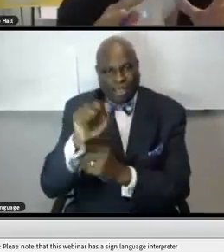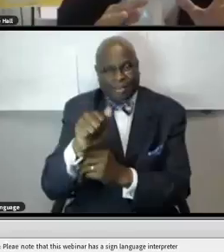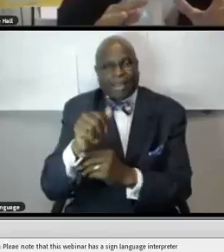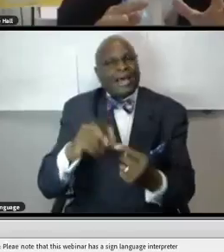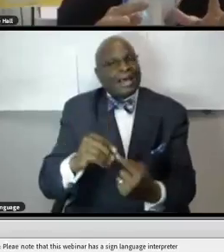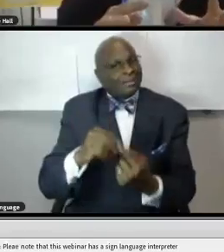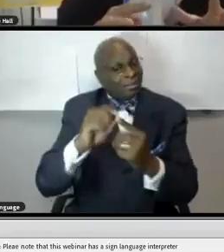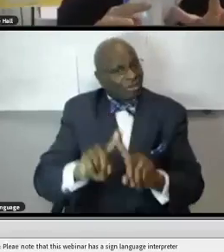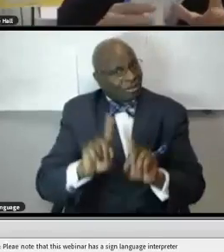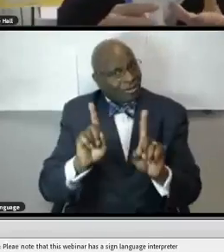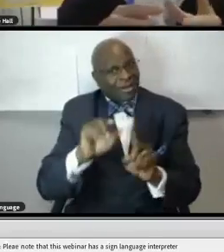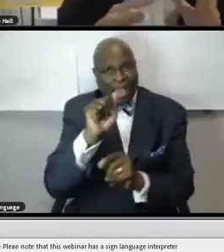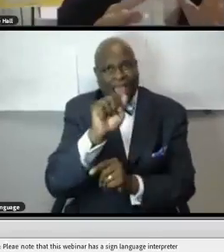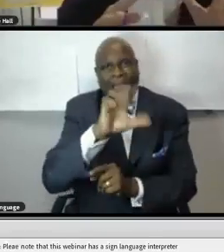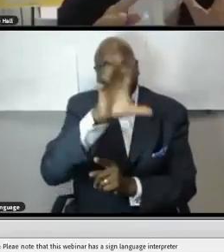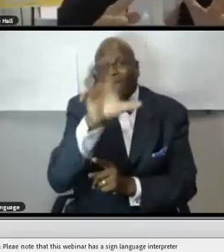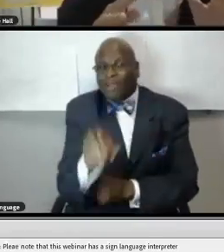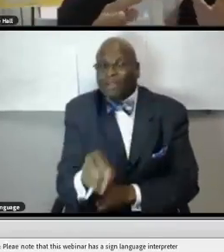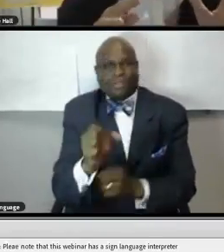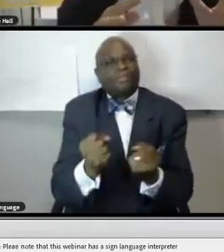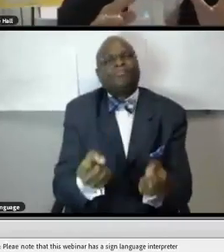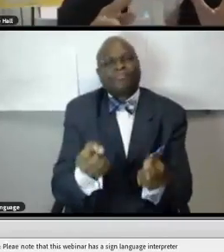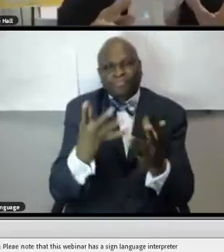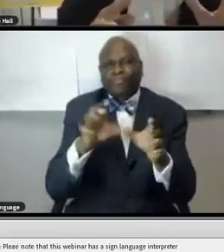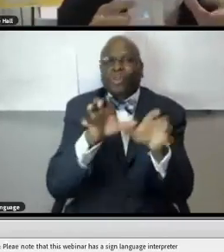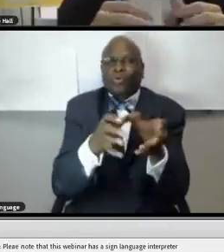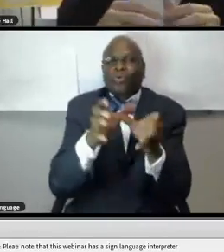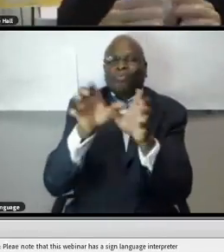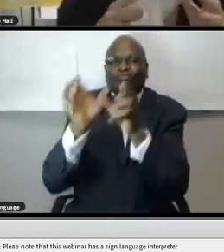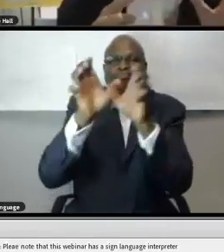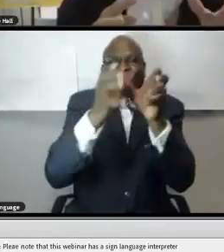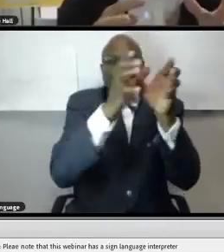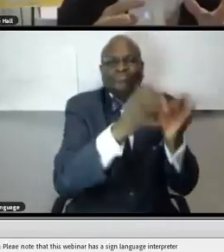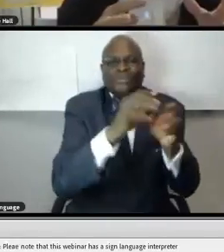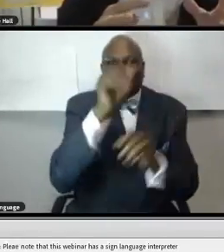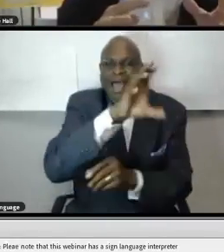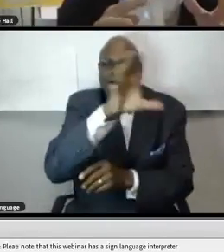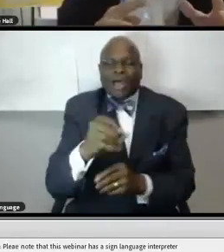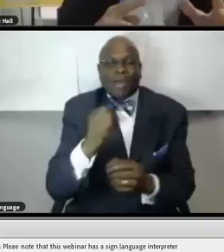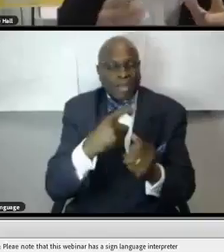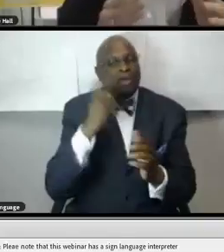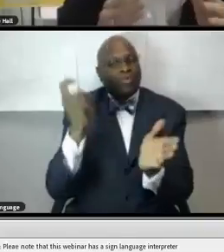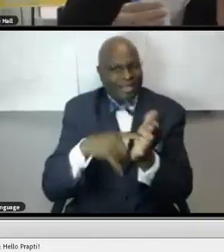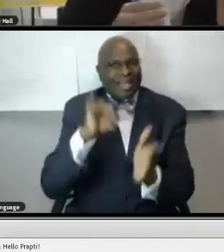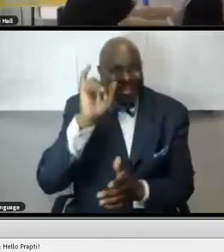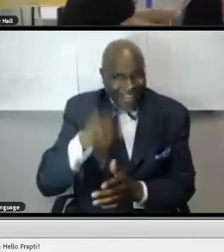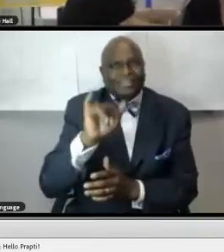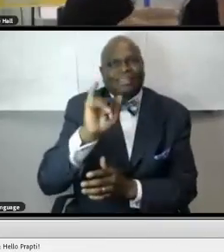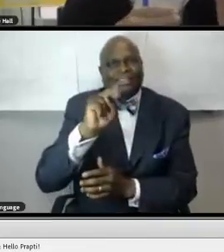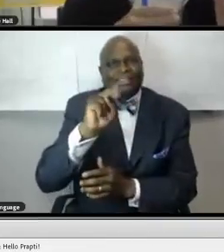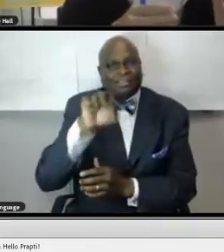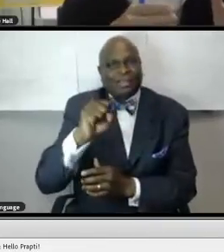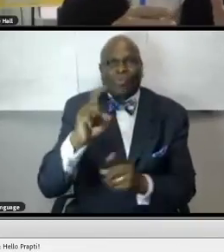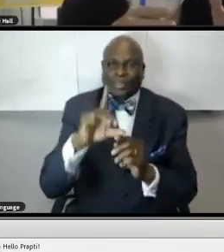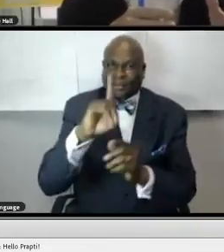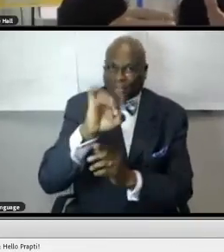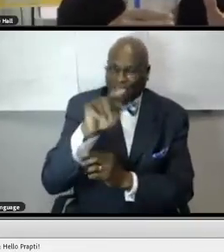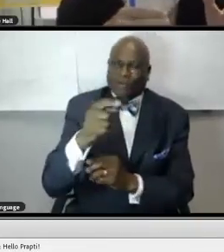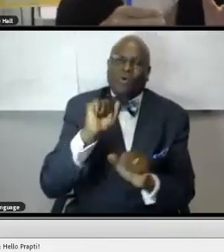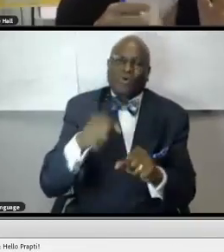there, again, is Africa, because there are a lot of groups in Africa that many would recognize as indigenous, where there is data that we